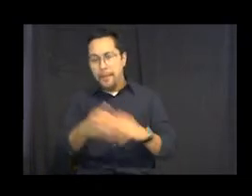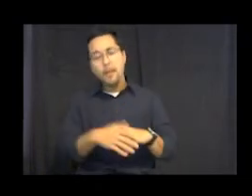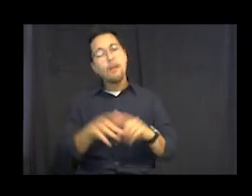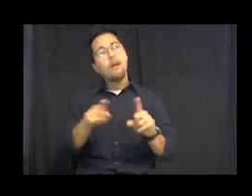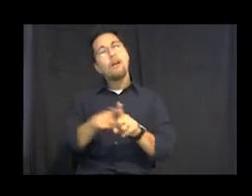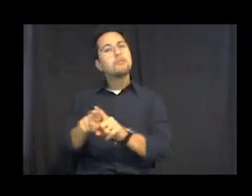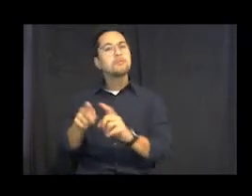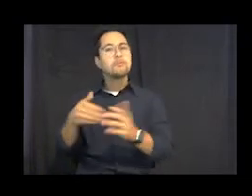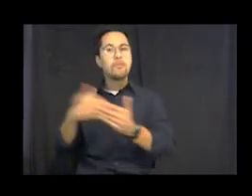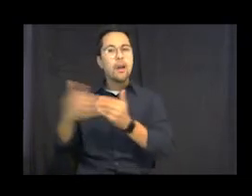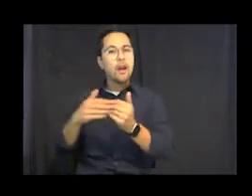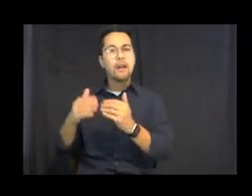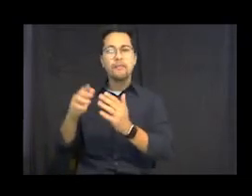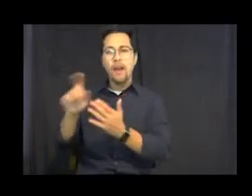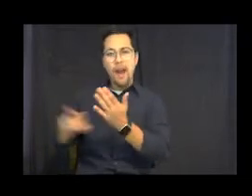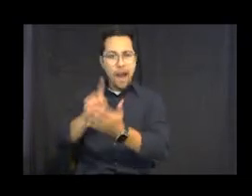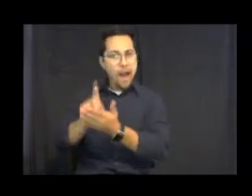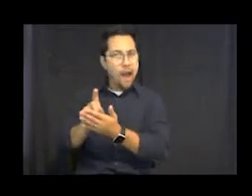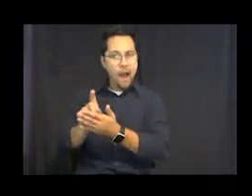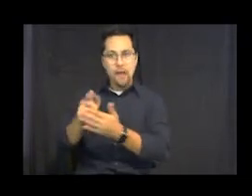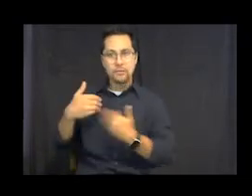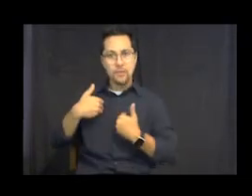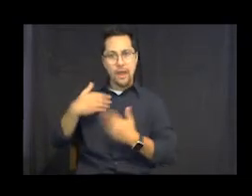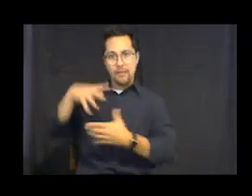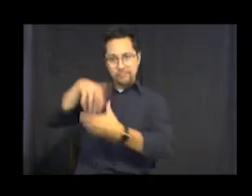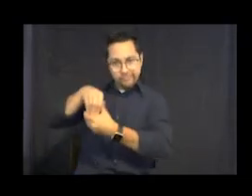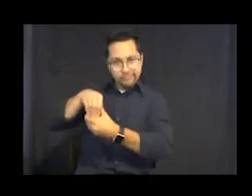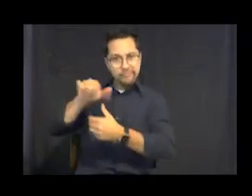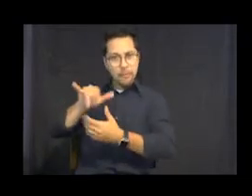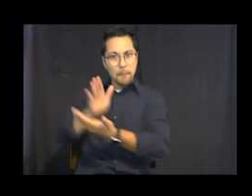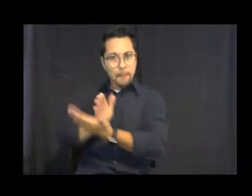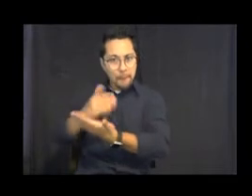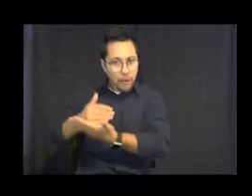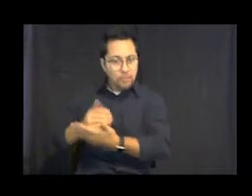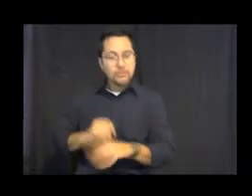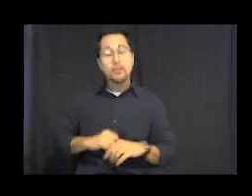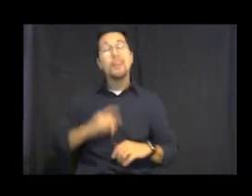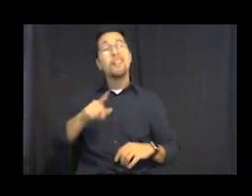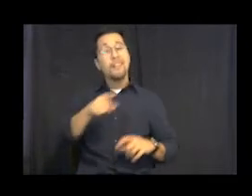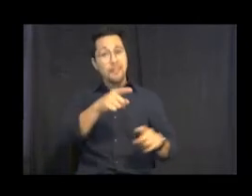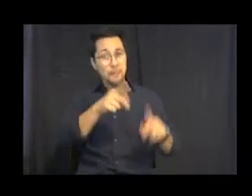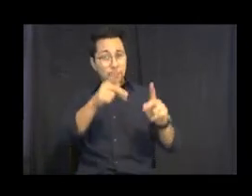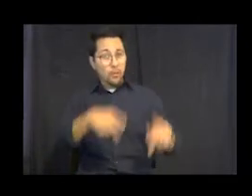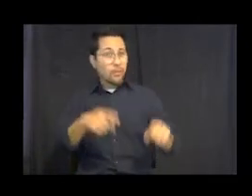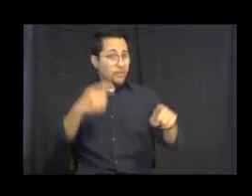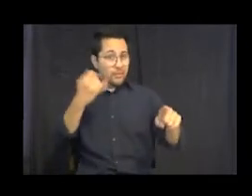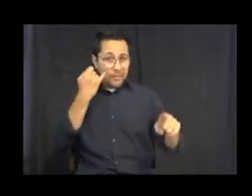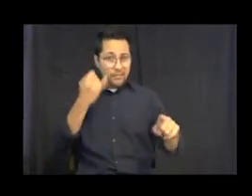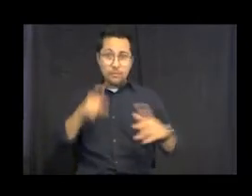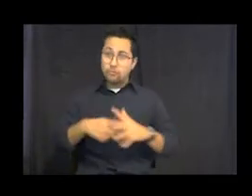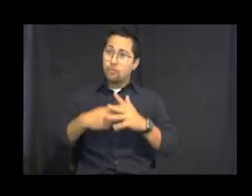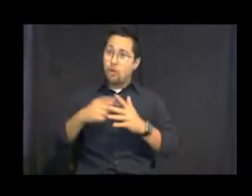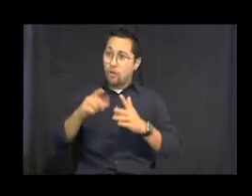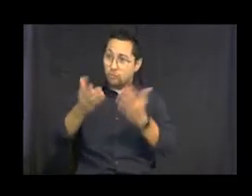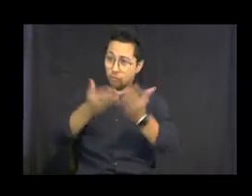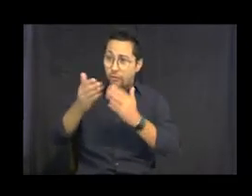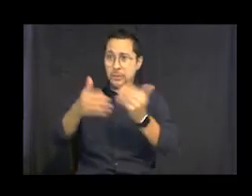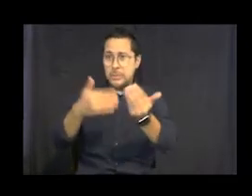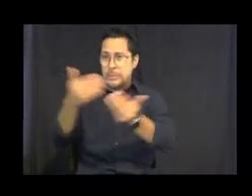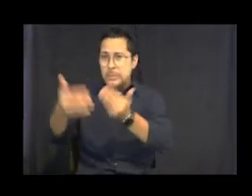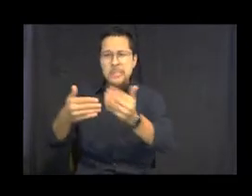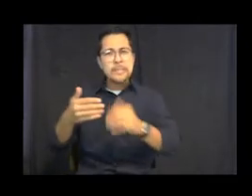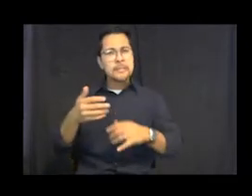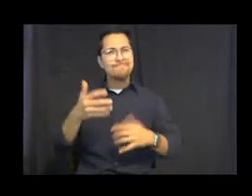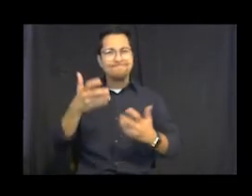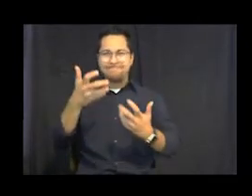the allotted hours are within the budget. Again, the individual does have the option, if they, start the services and they see that the provider isn't a